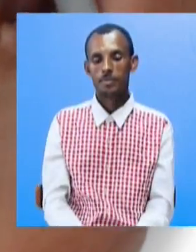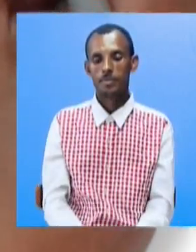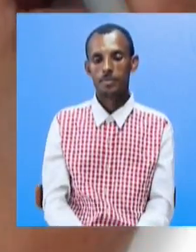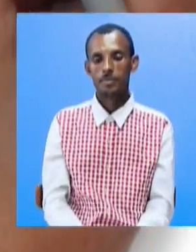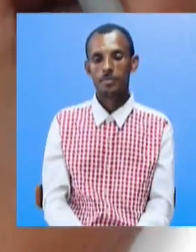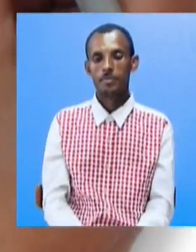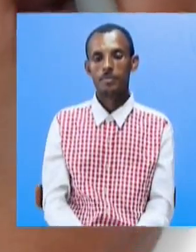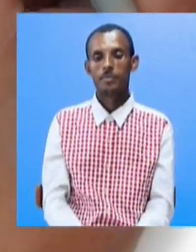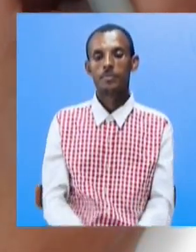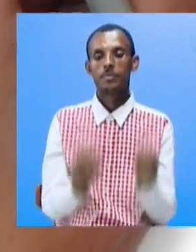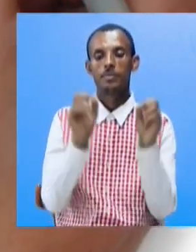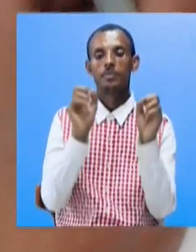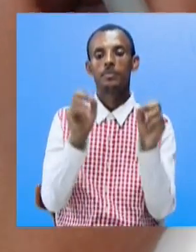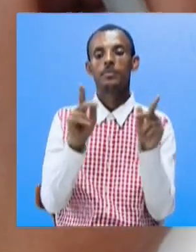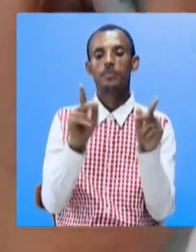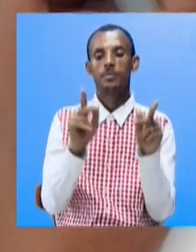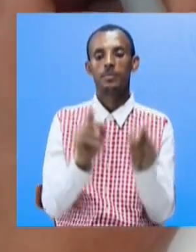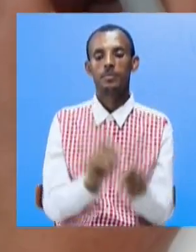Okay.